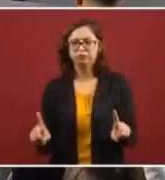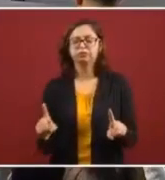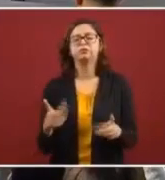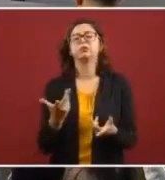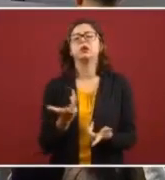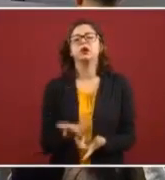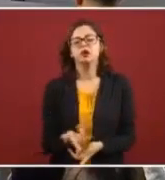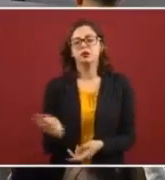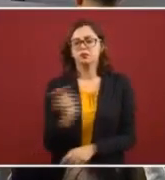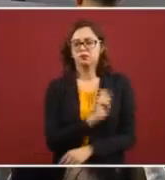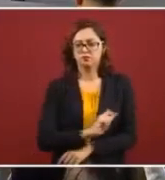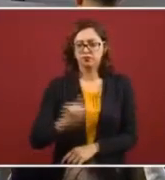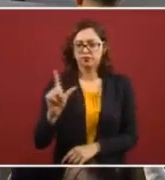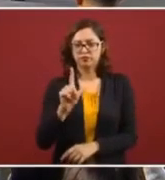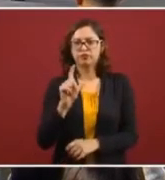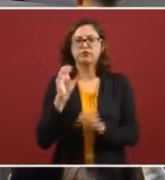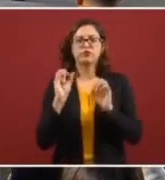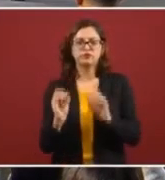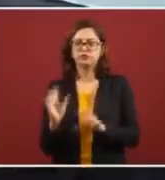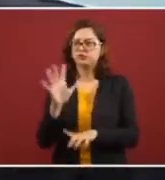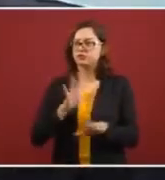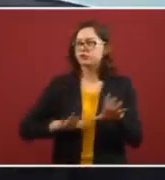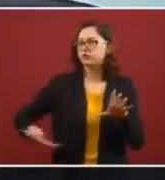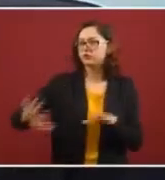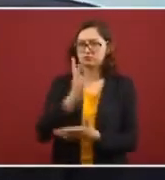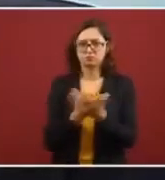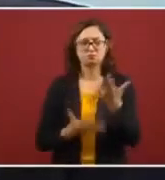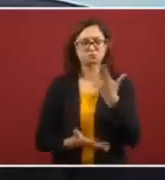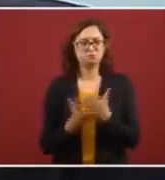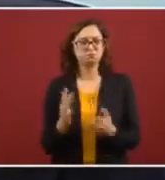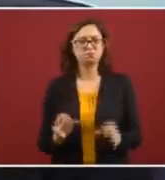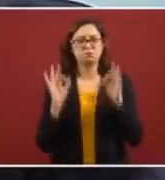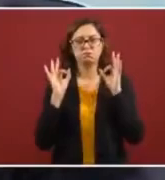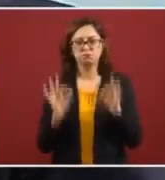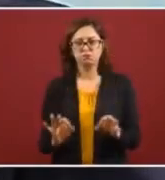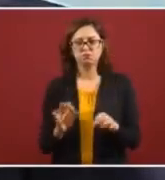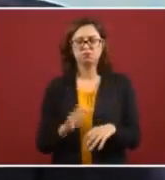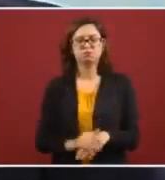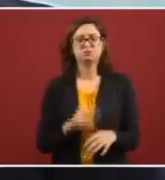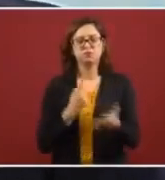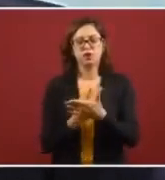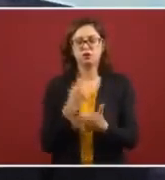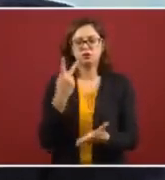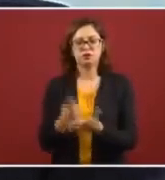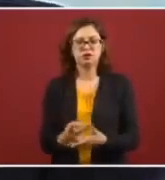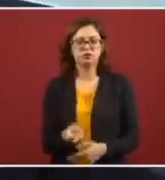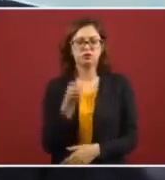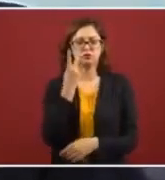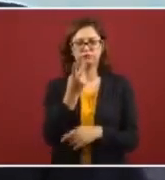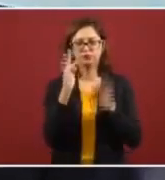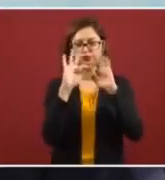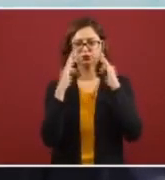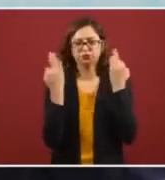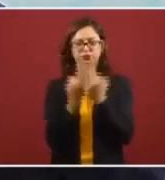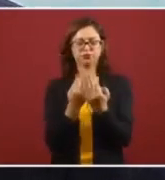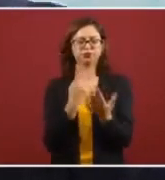had good practices and they've been helping to better the development